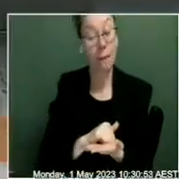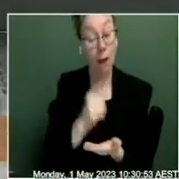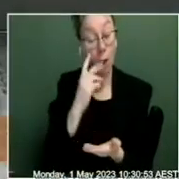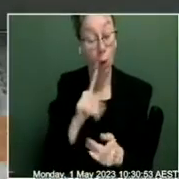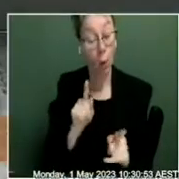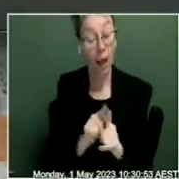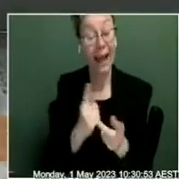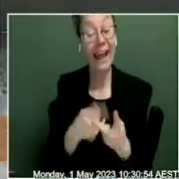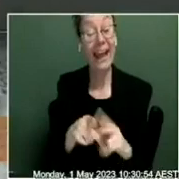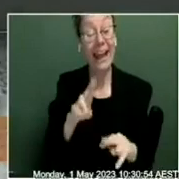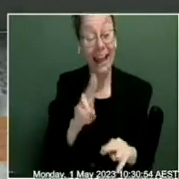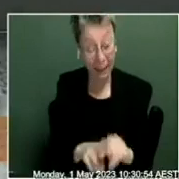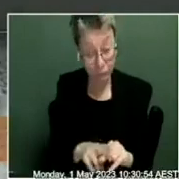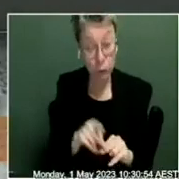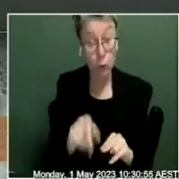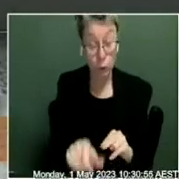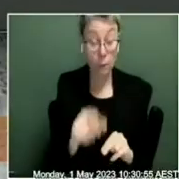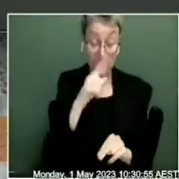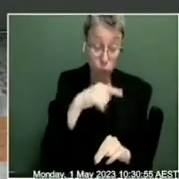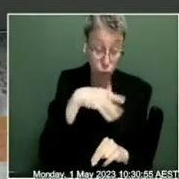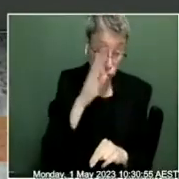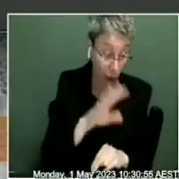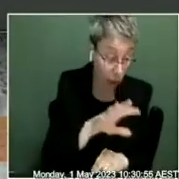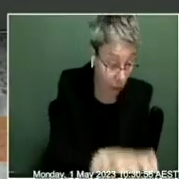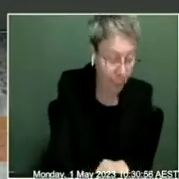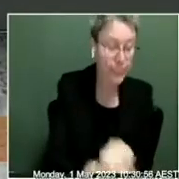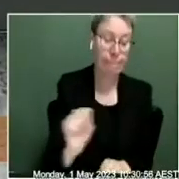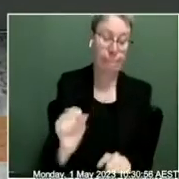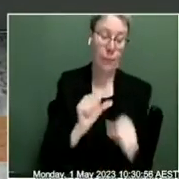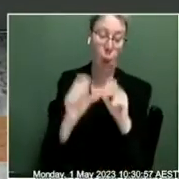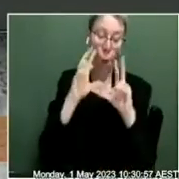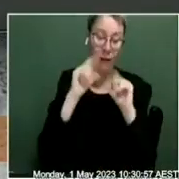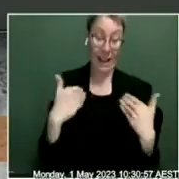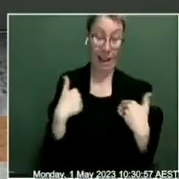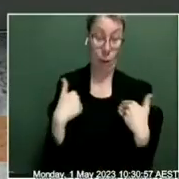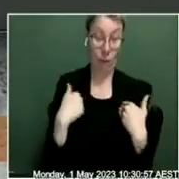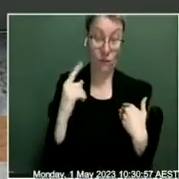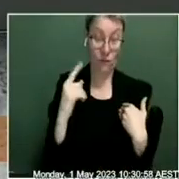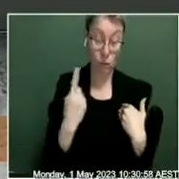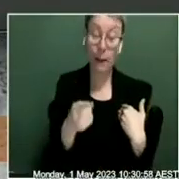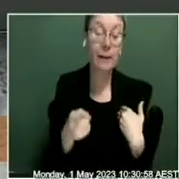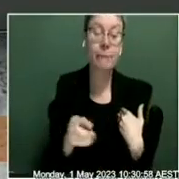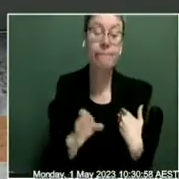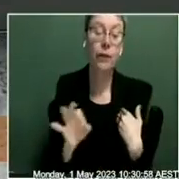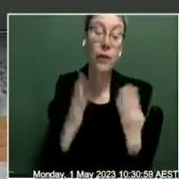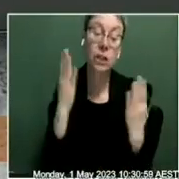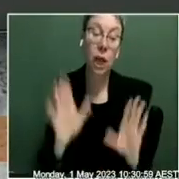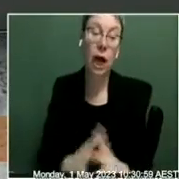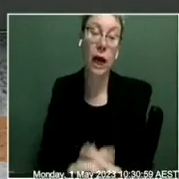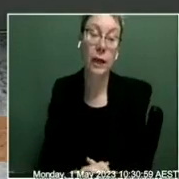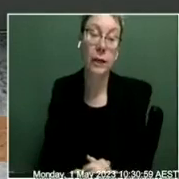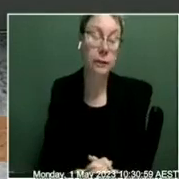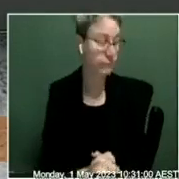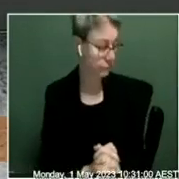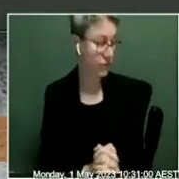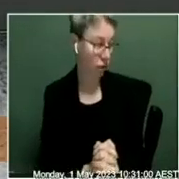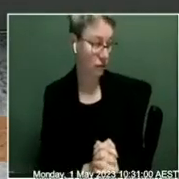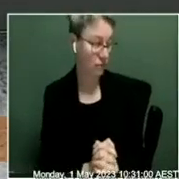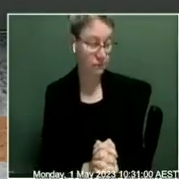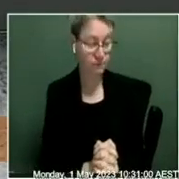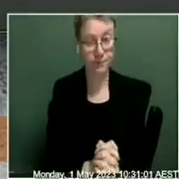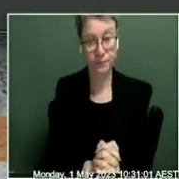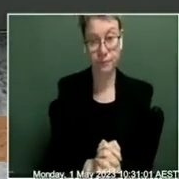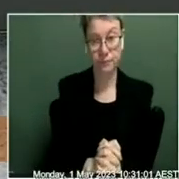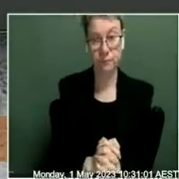because of delays in implementation, at this moment, First Nations peoples can still be arrested by police